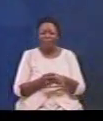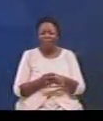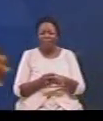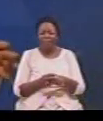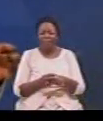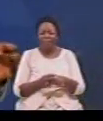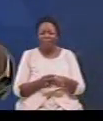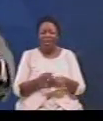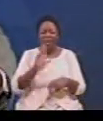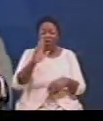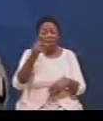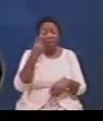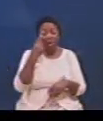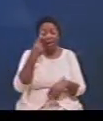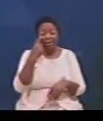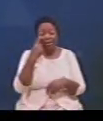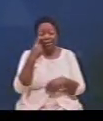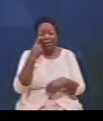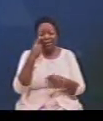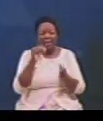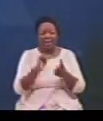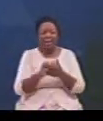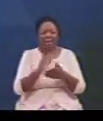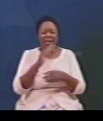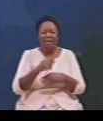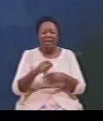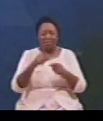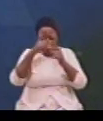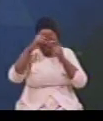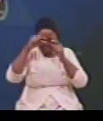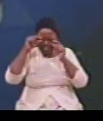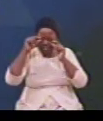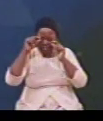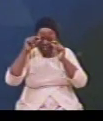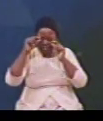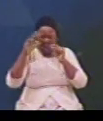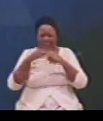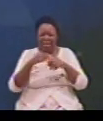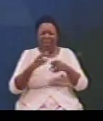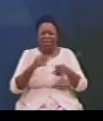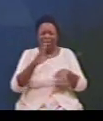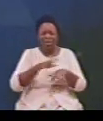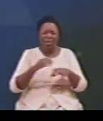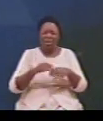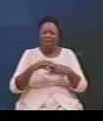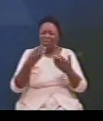Your eyes that are bandaged, they call it glaucoma,